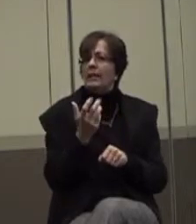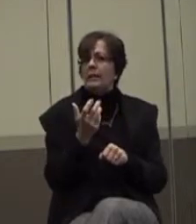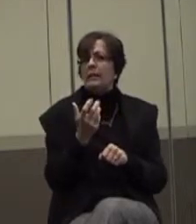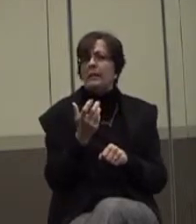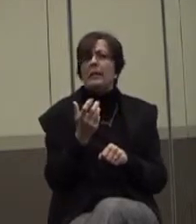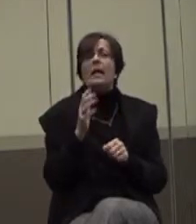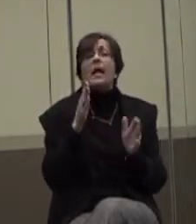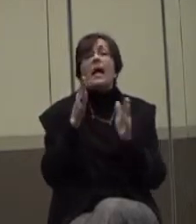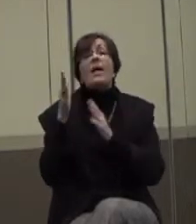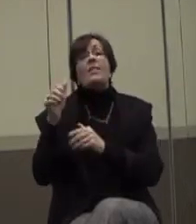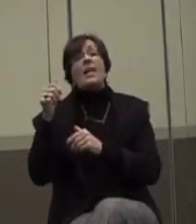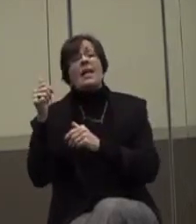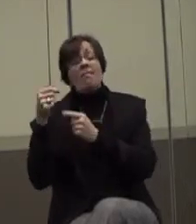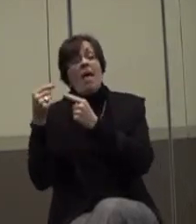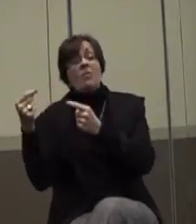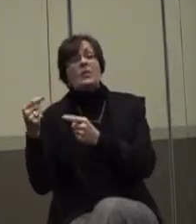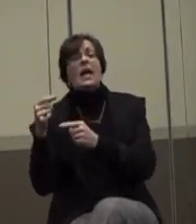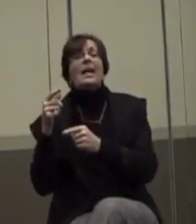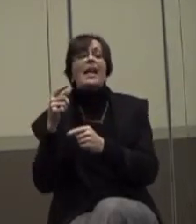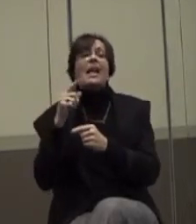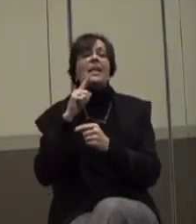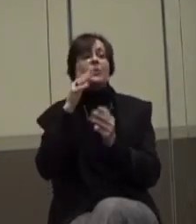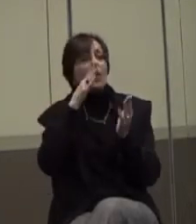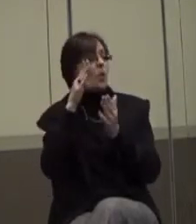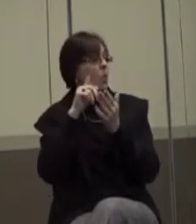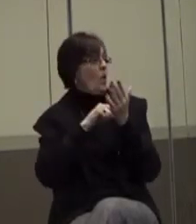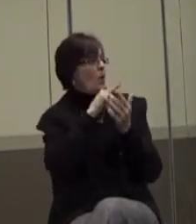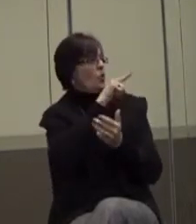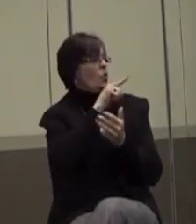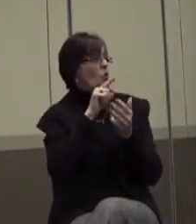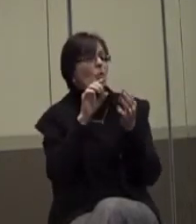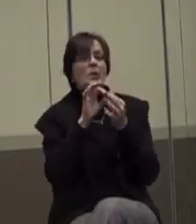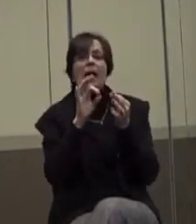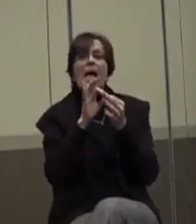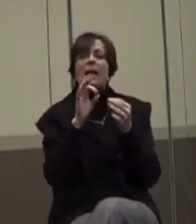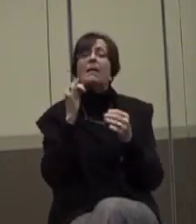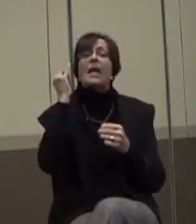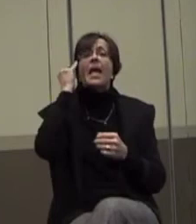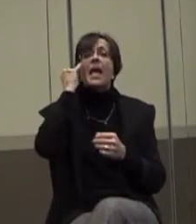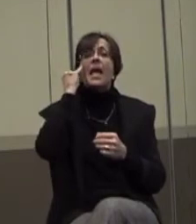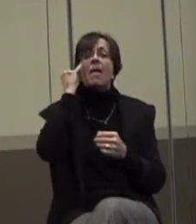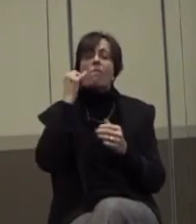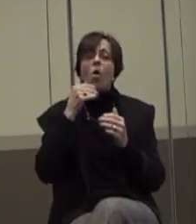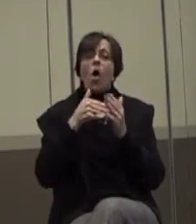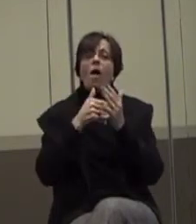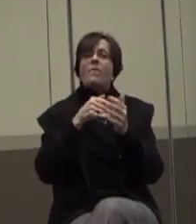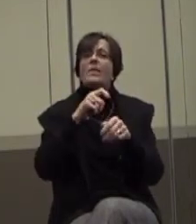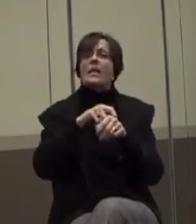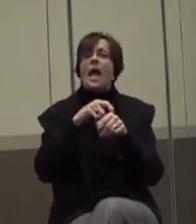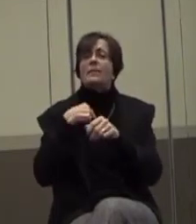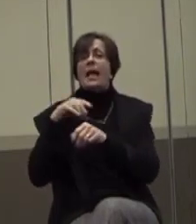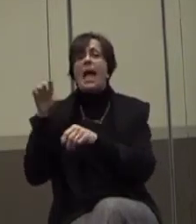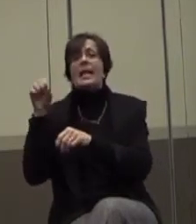The other side of it is that, and it kind of goes to one of the things you were doing. If I take oftentimes the